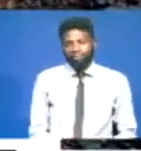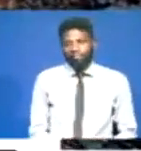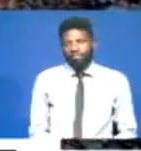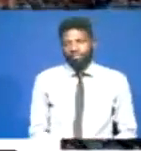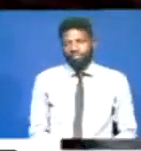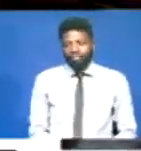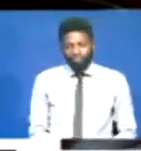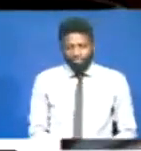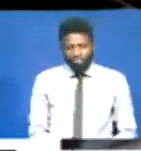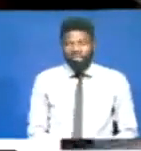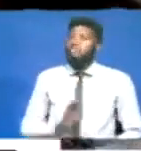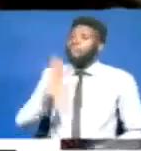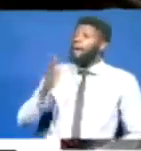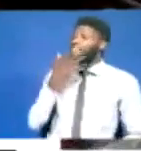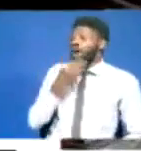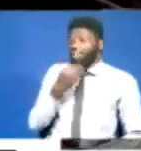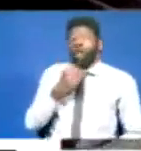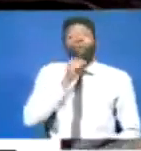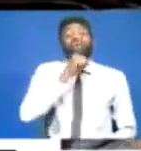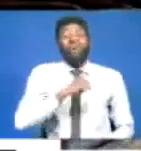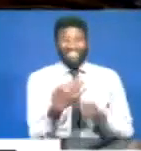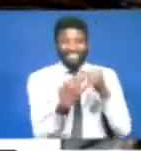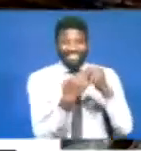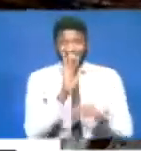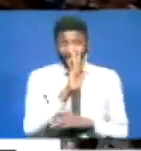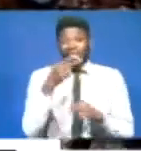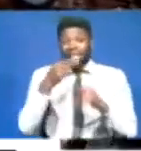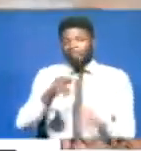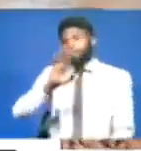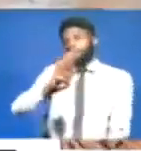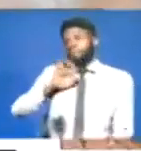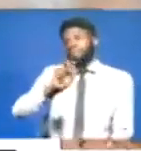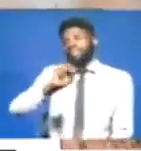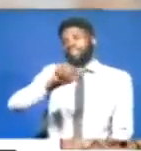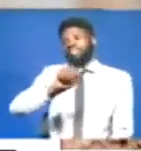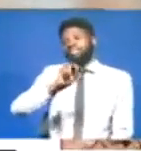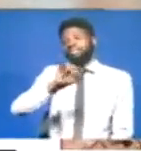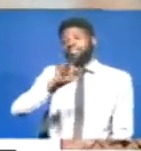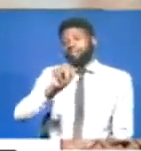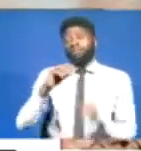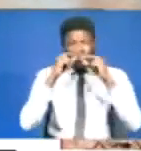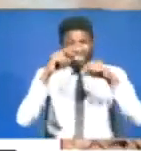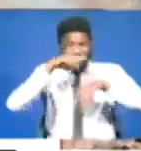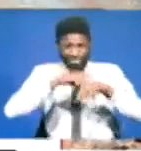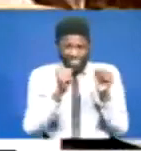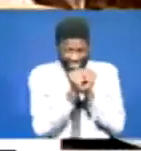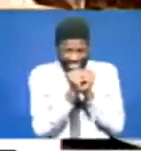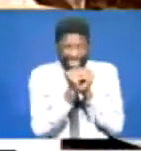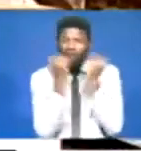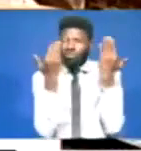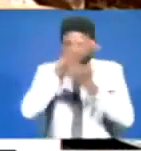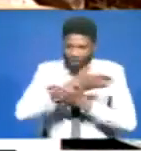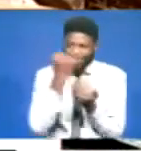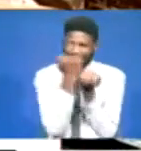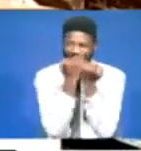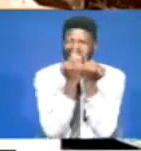According to their father, 85-year-old Benjamin Mudadai, he bid his family goodbye at around 10 p.m. on Saturday night, but